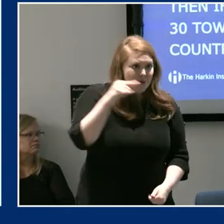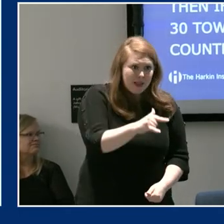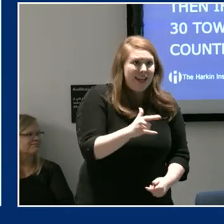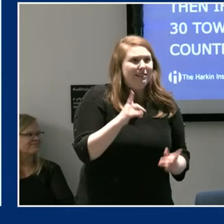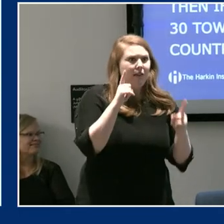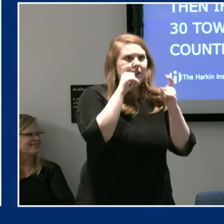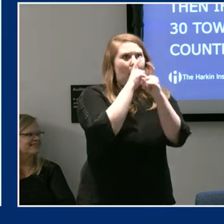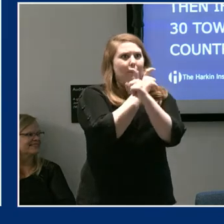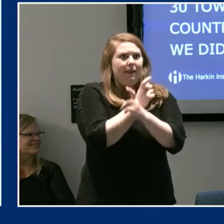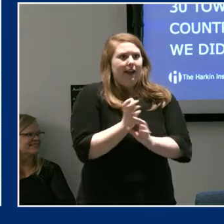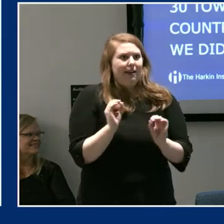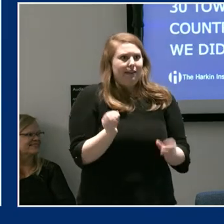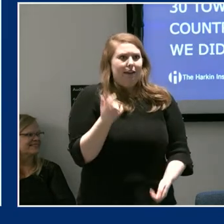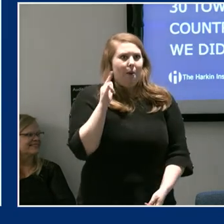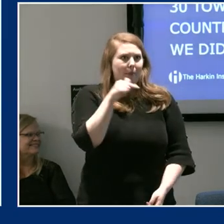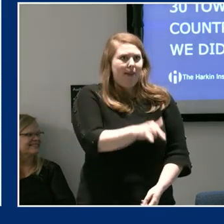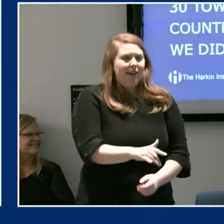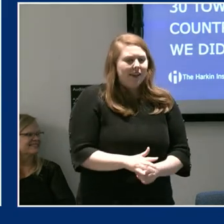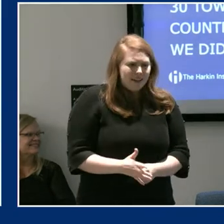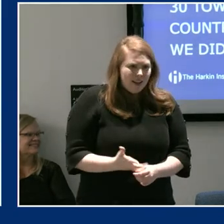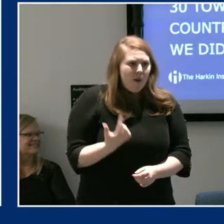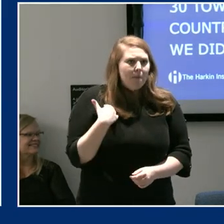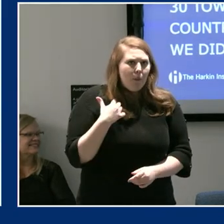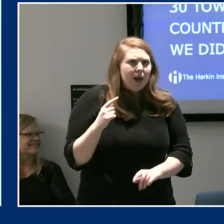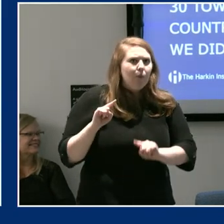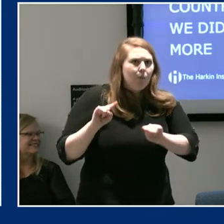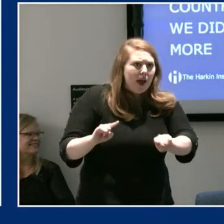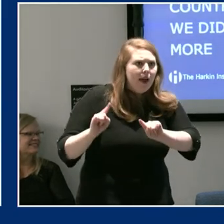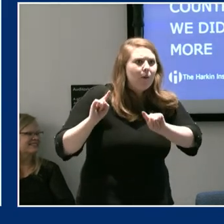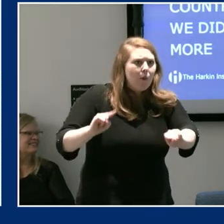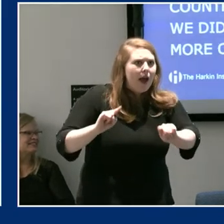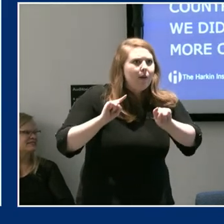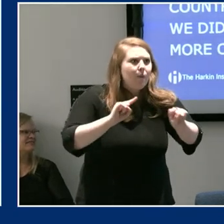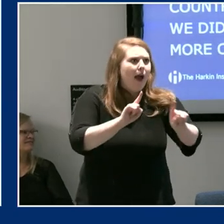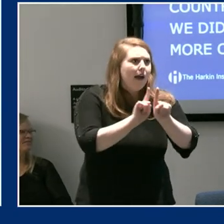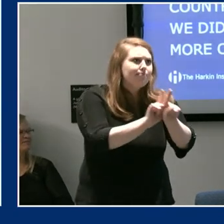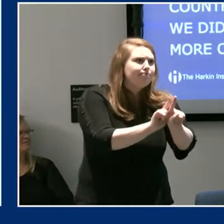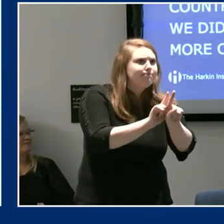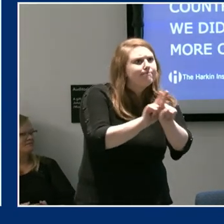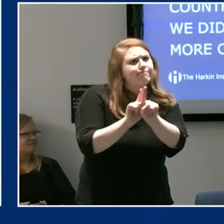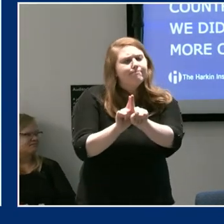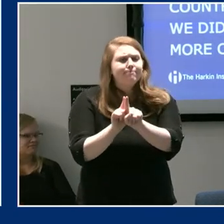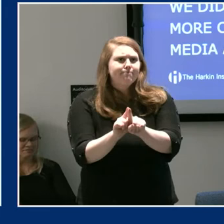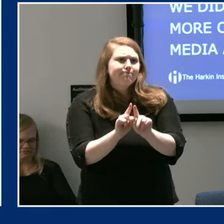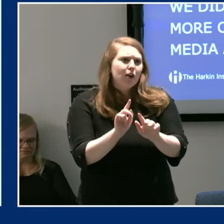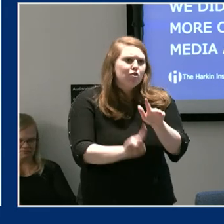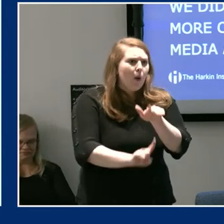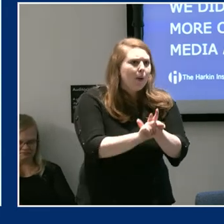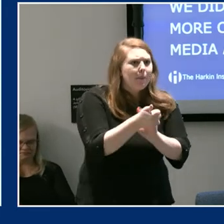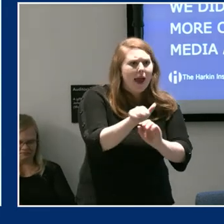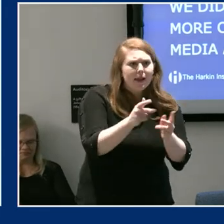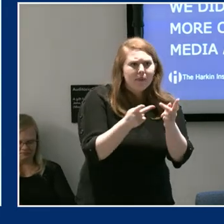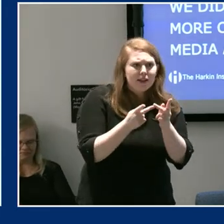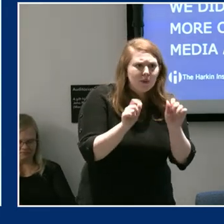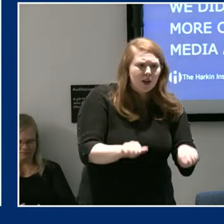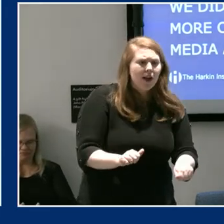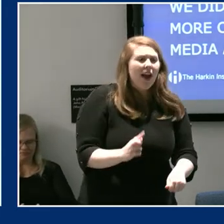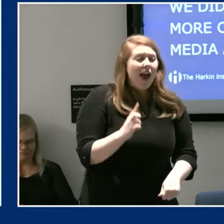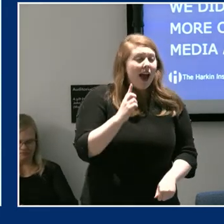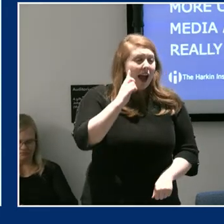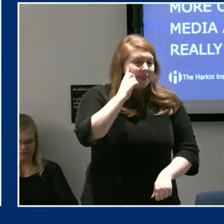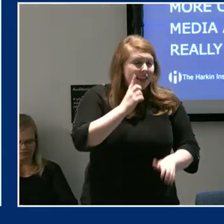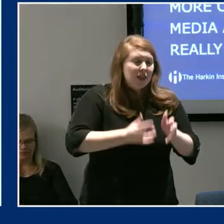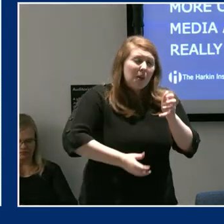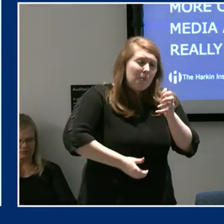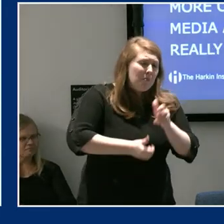more complicated. But we followed him in the media and in person wherever we could. And really, I think one of the most cynical things that